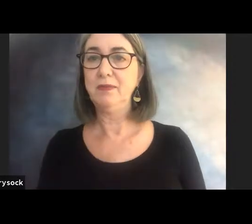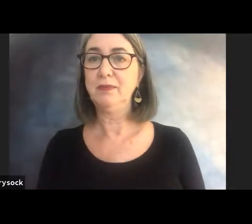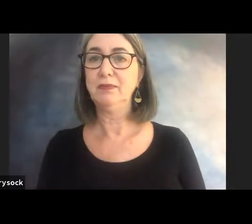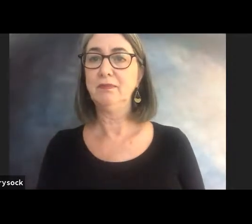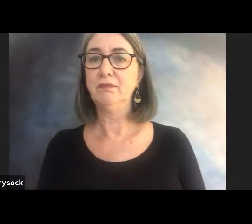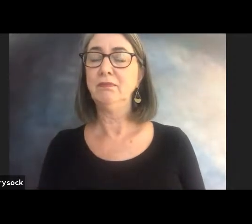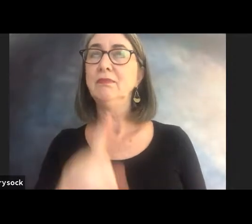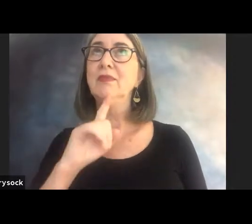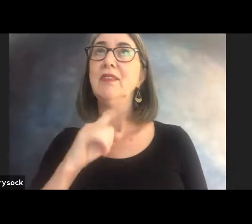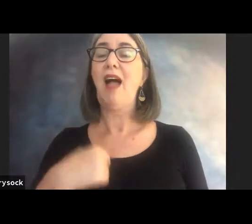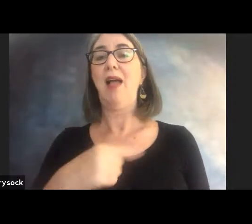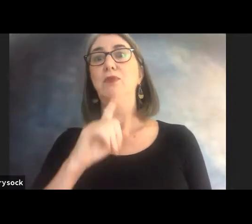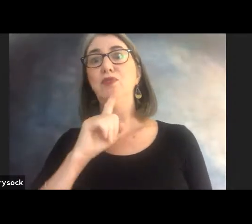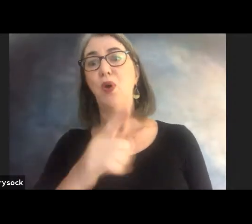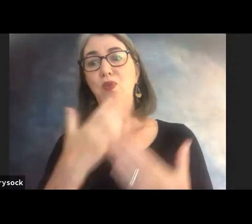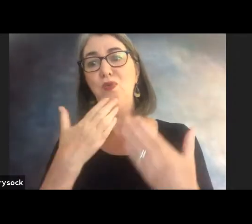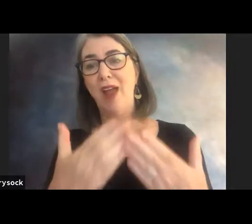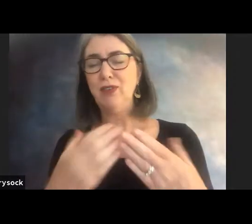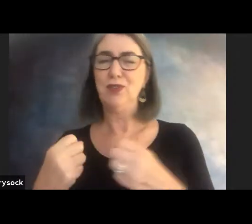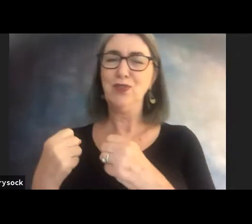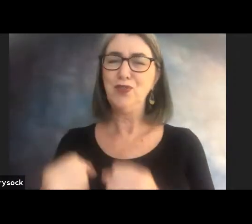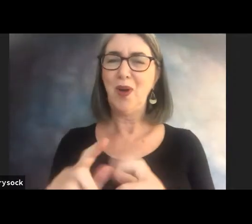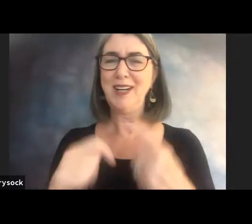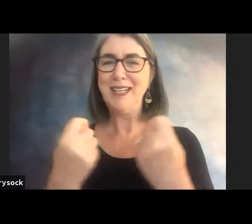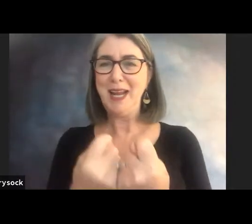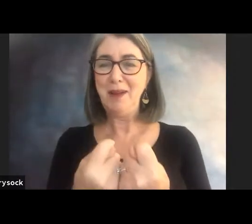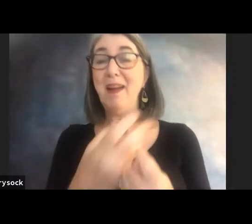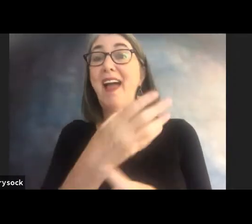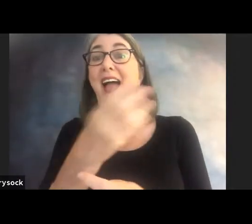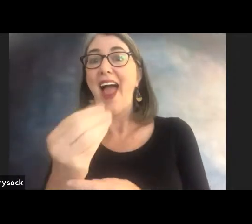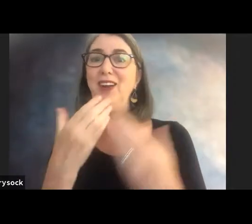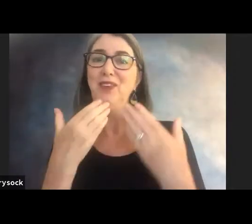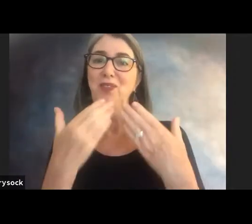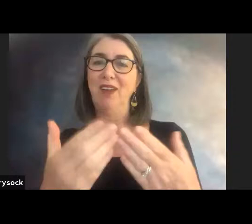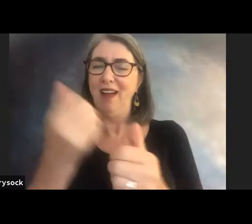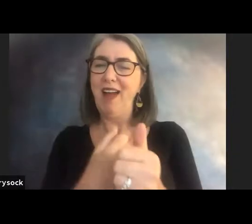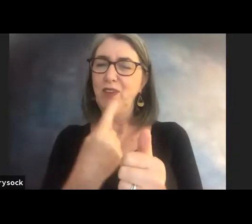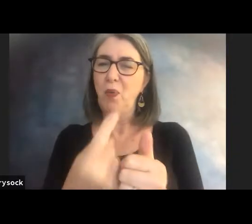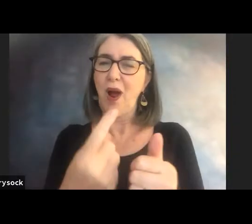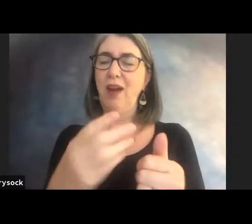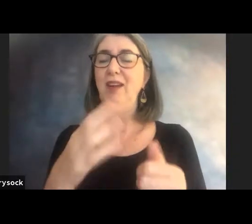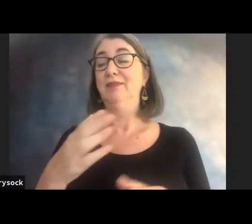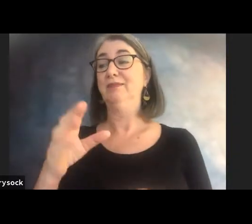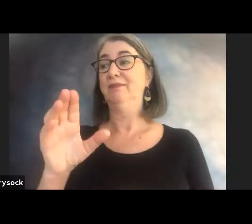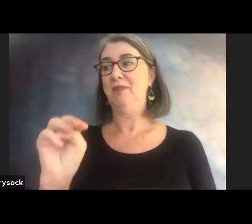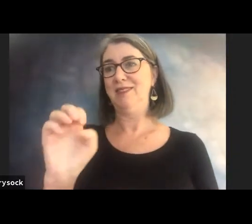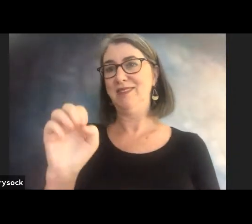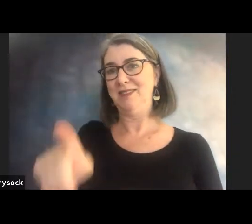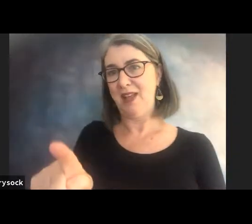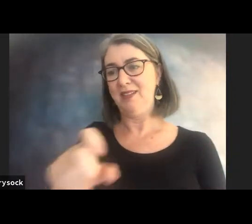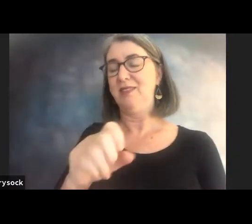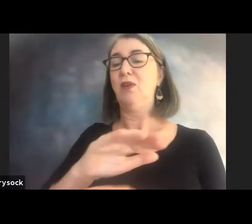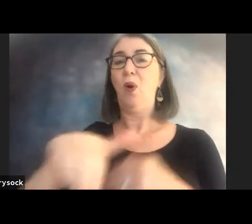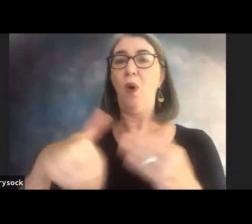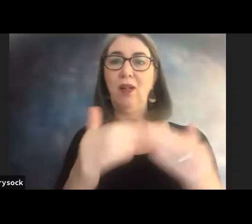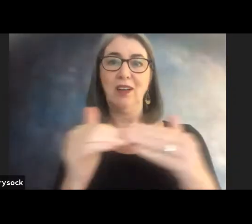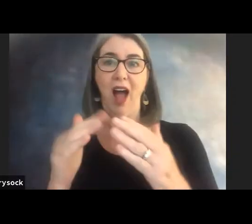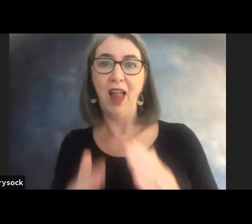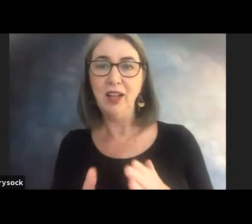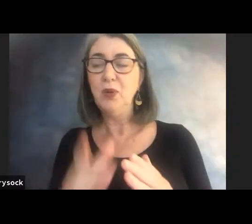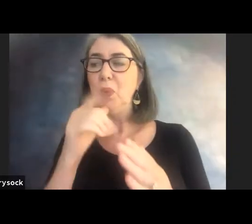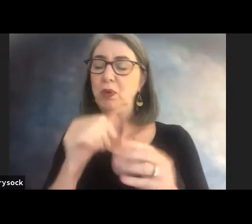I am so grateful to this strong team, and I'm grateful to everyone at My Sister's Place, all my colleagues,